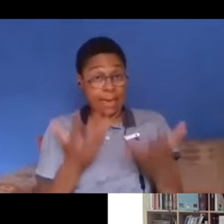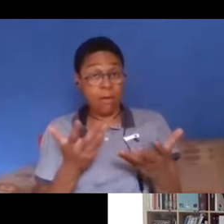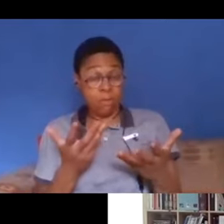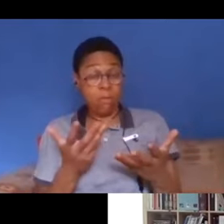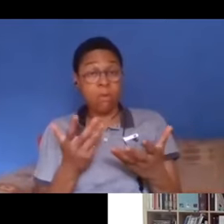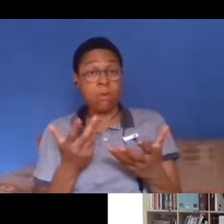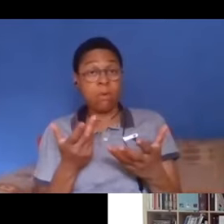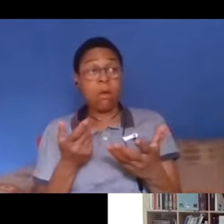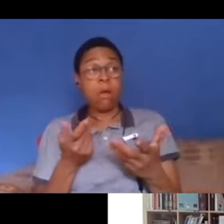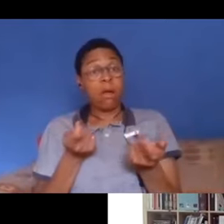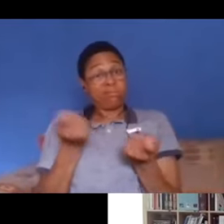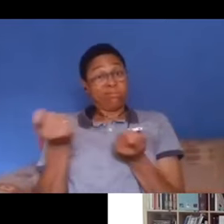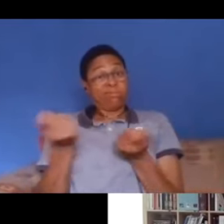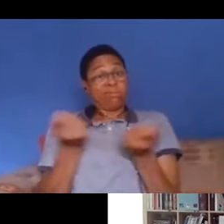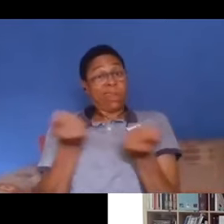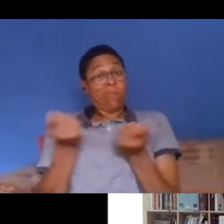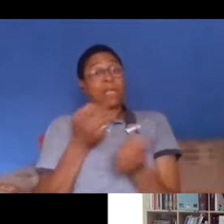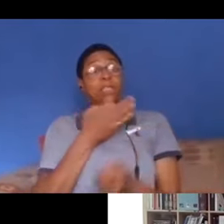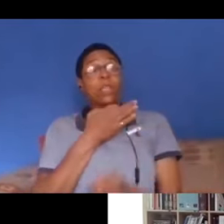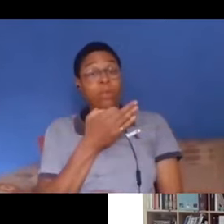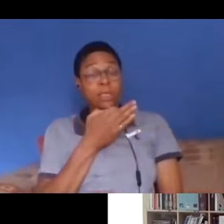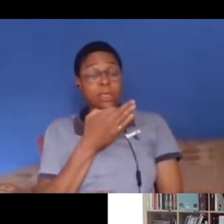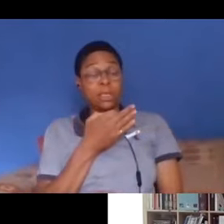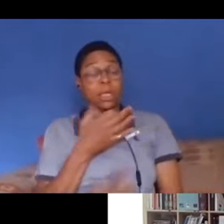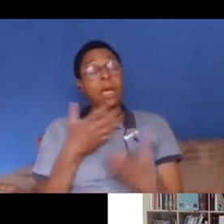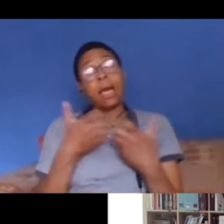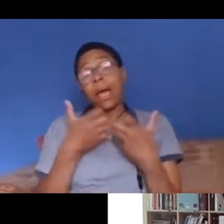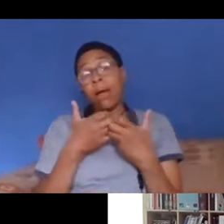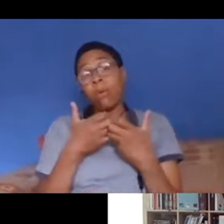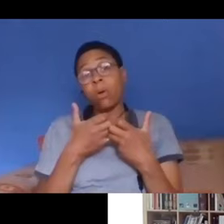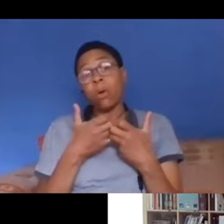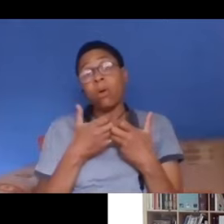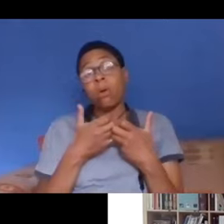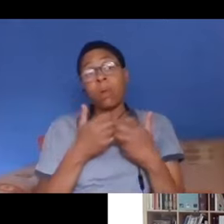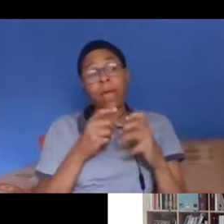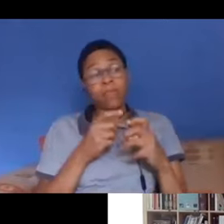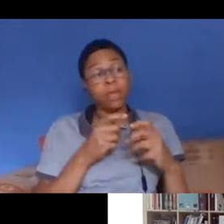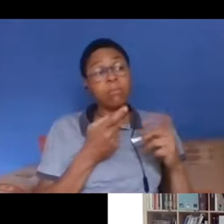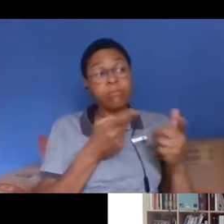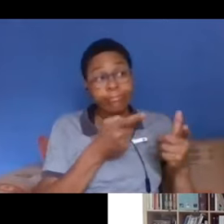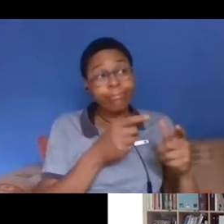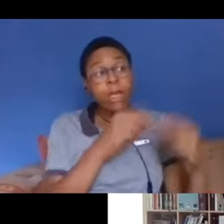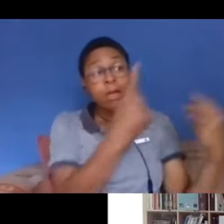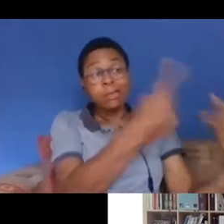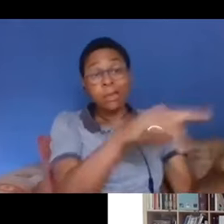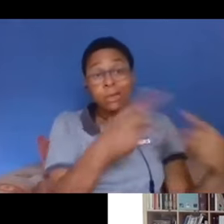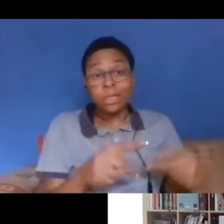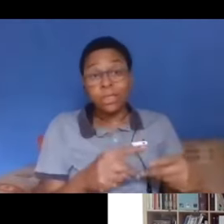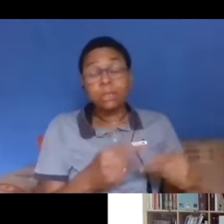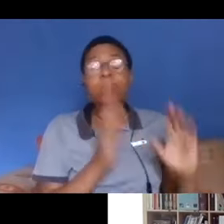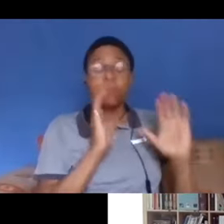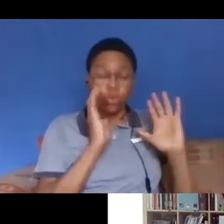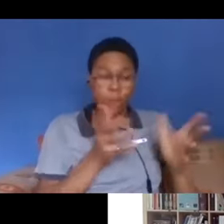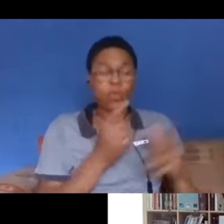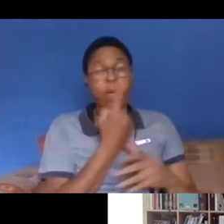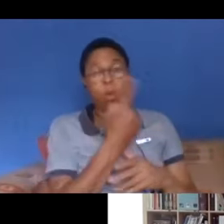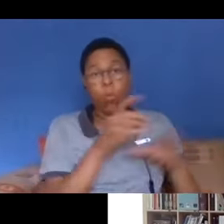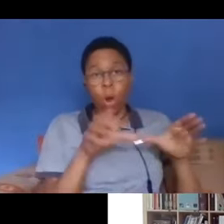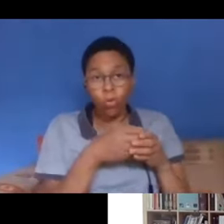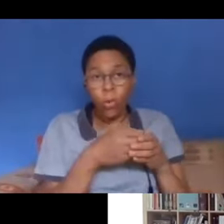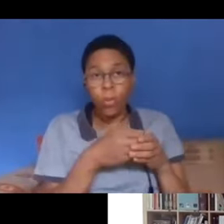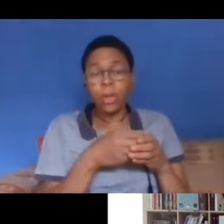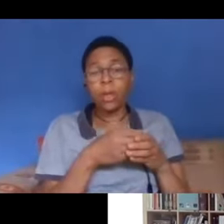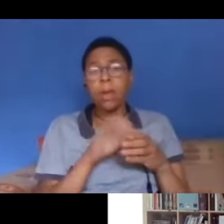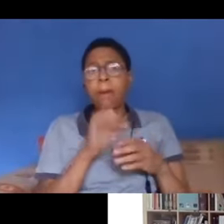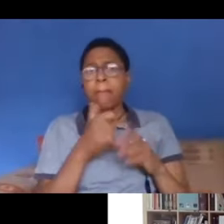be managing that risk by keeping dancers in fixed groups. And perhaps Kim might have